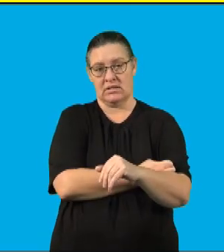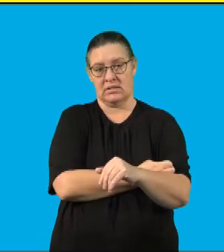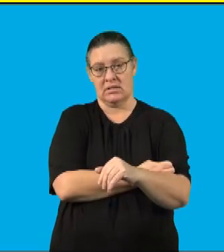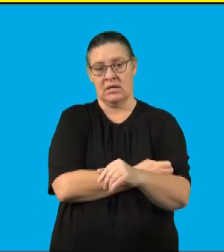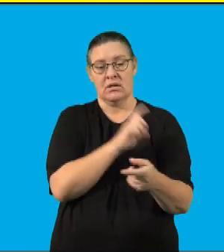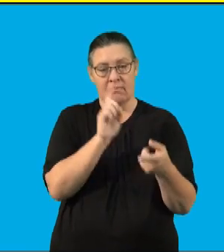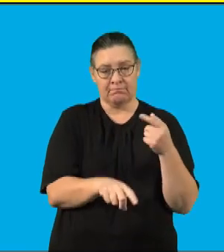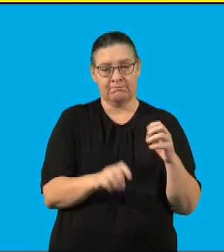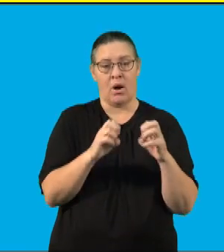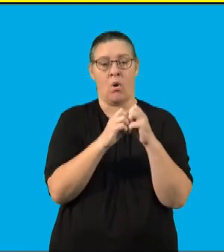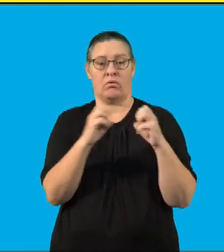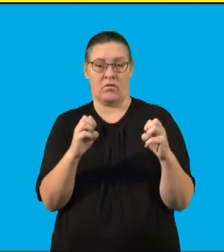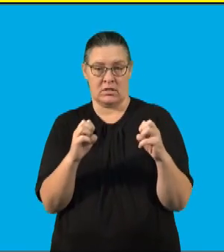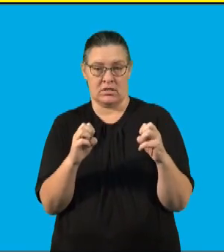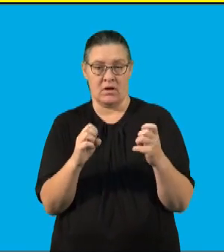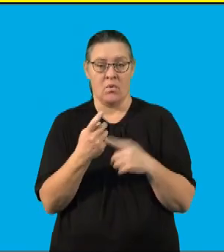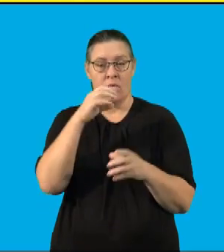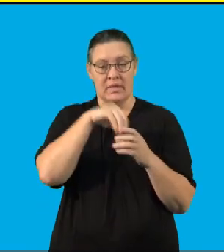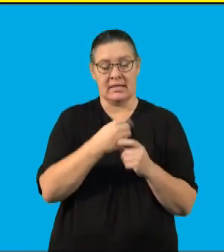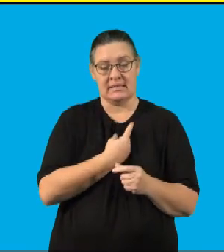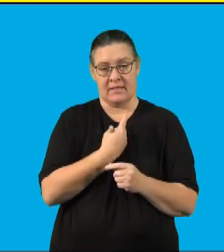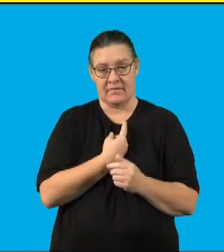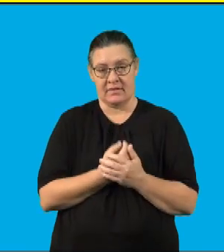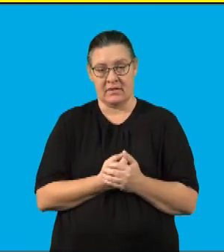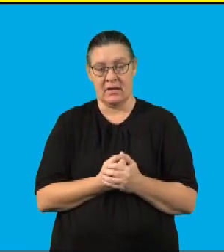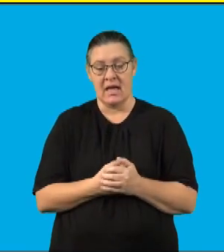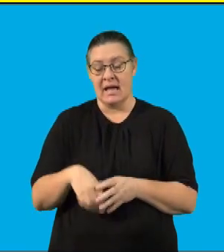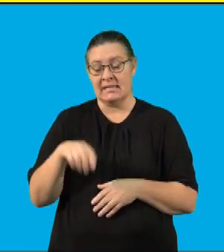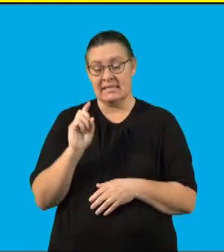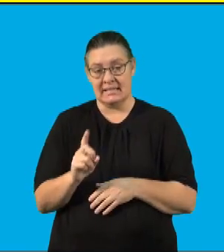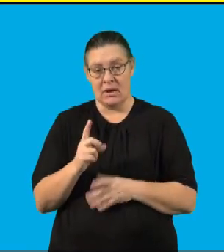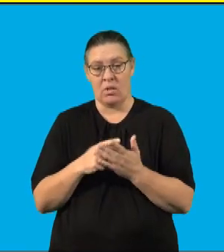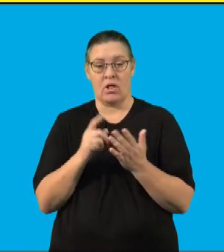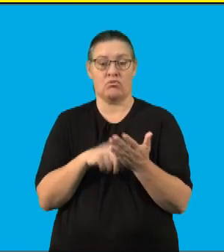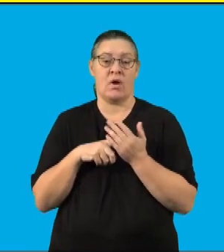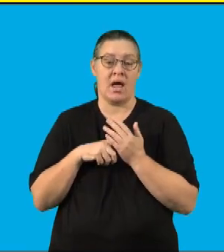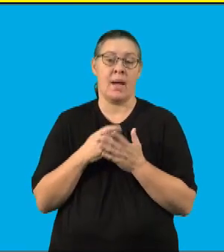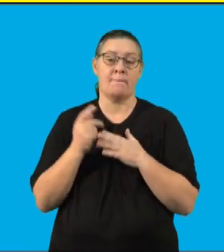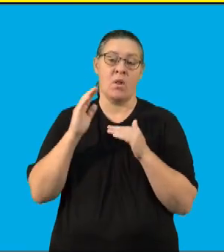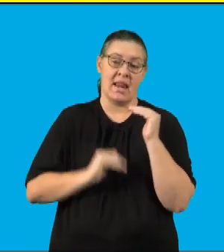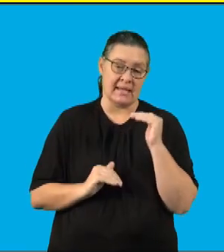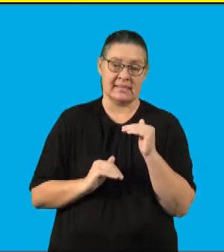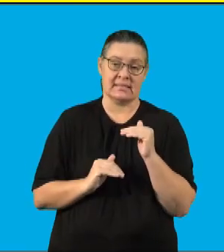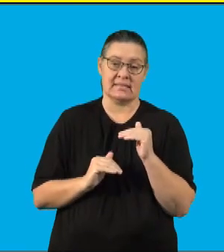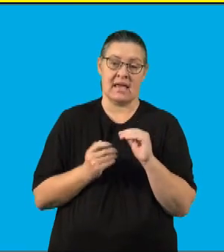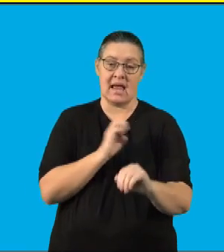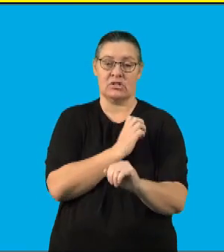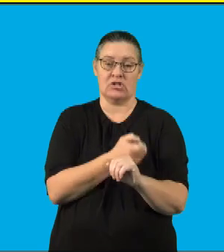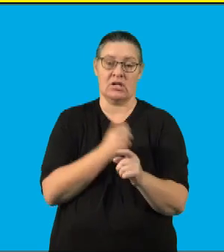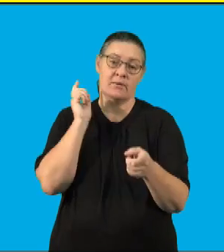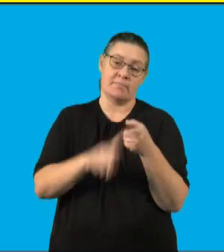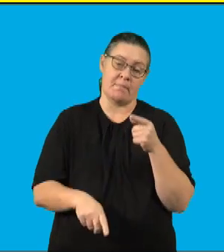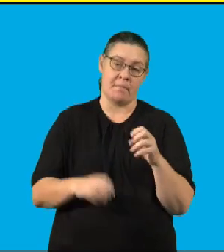more energy to overcome the intermolecular forces within itself. And then compound D will require less